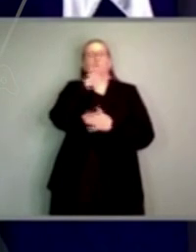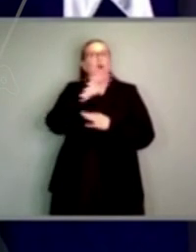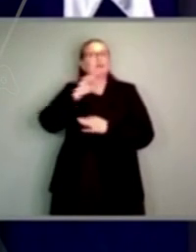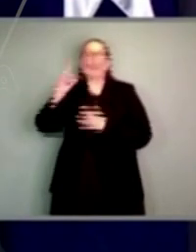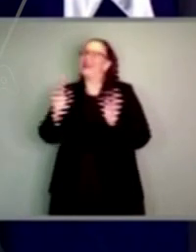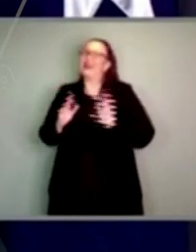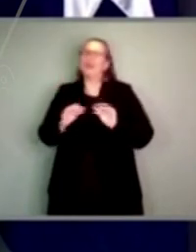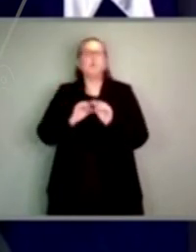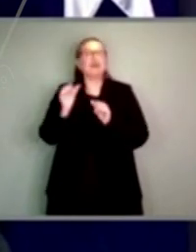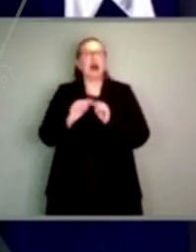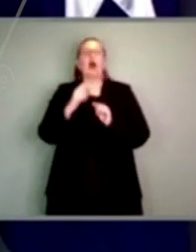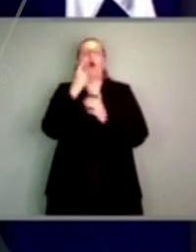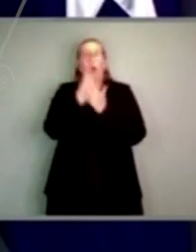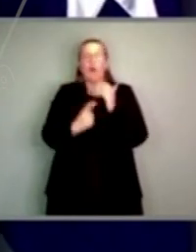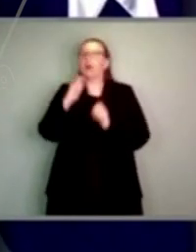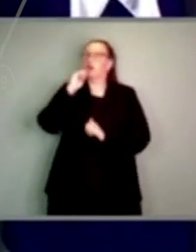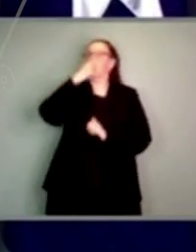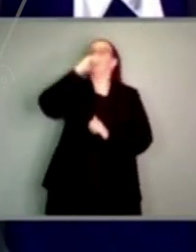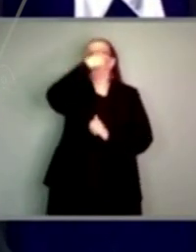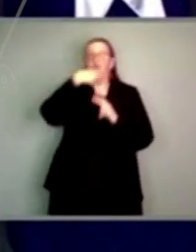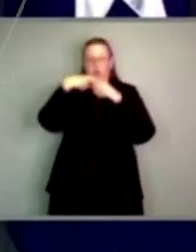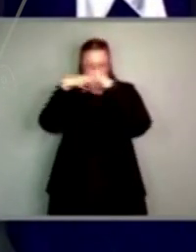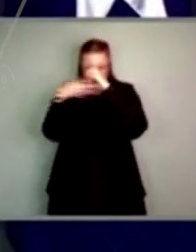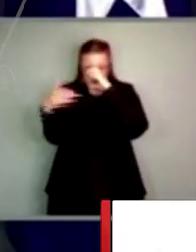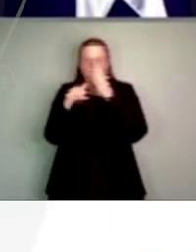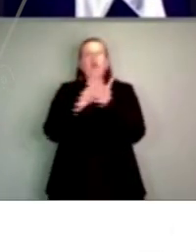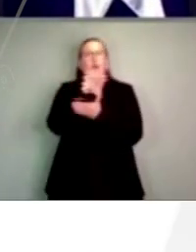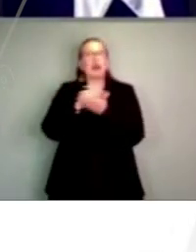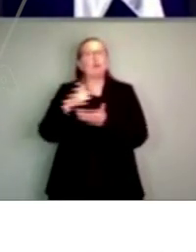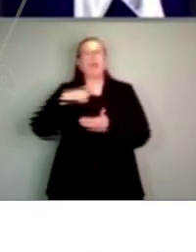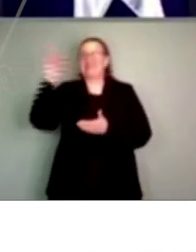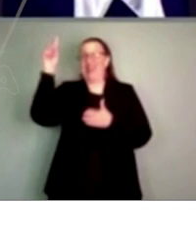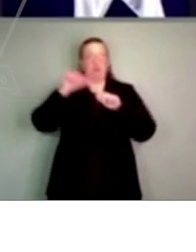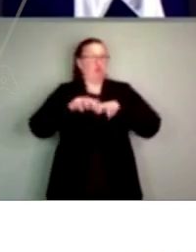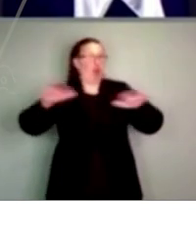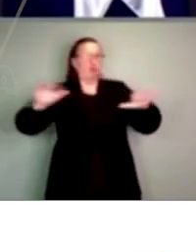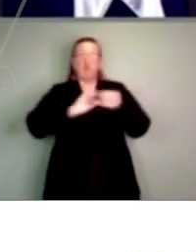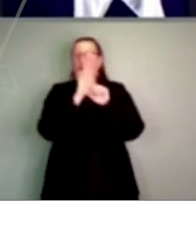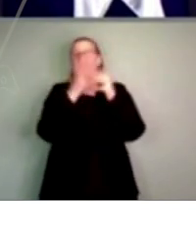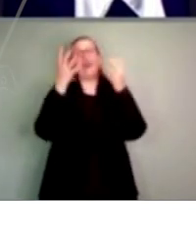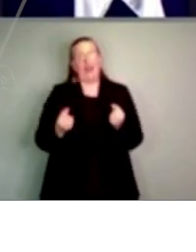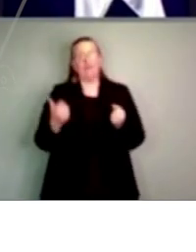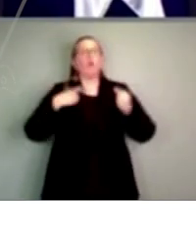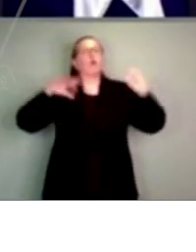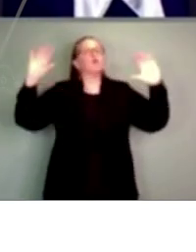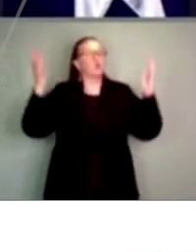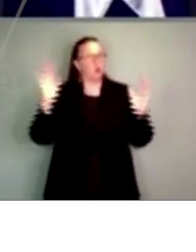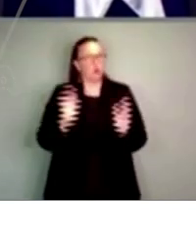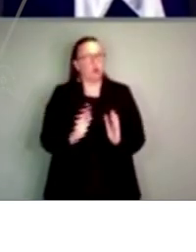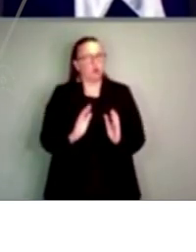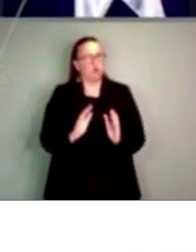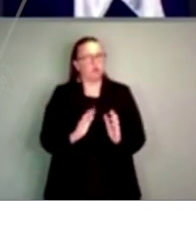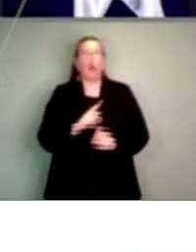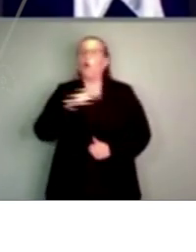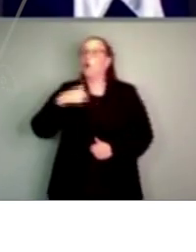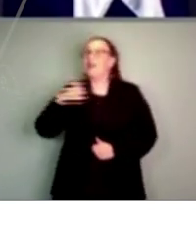to ensure that we can follow that through in the suppression phase. While you're in the suppression phase, knowing who has it, knowing who